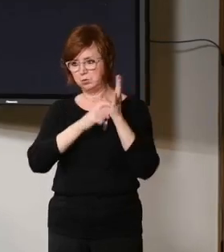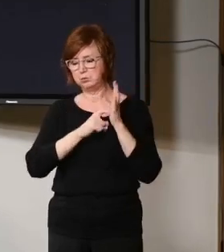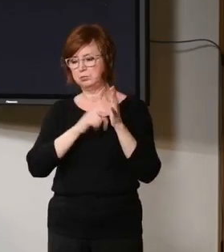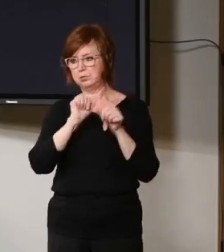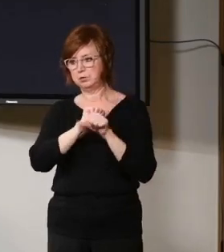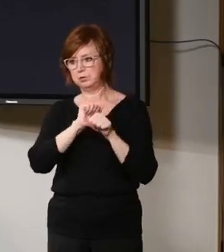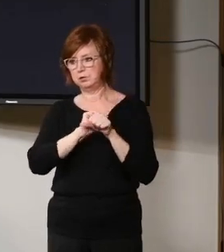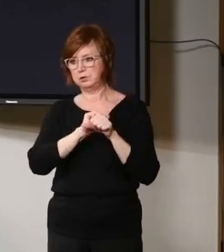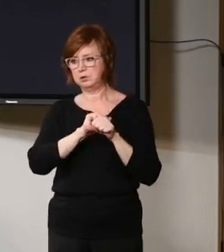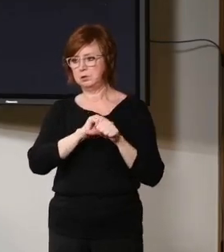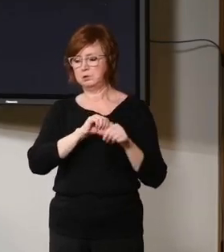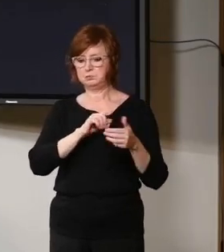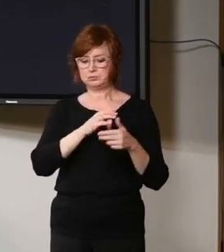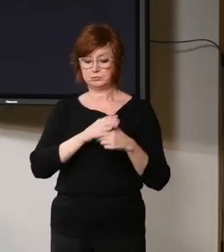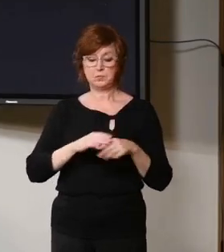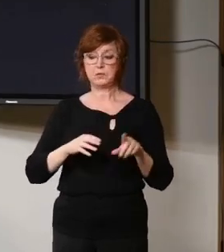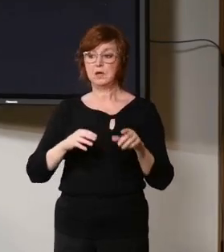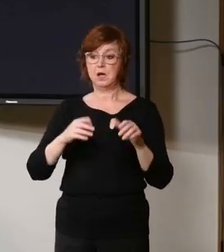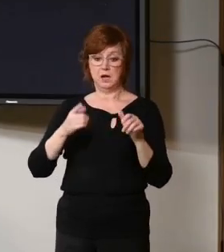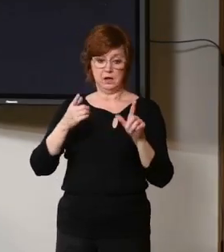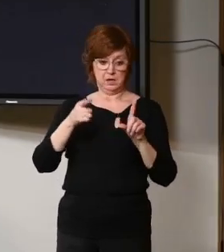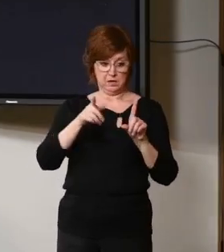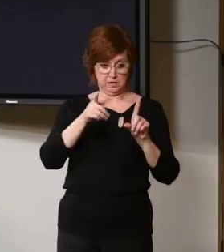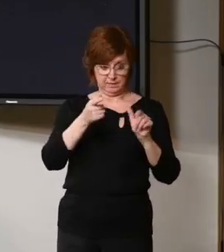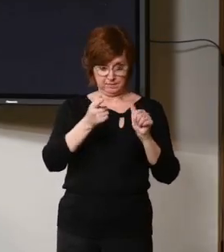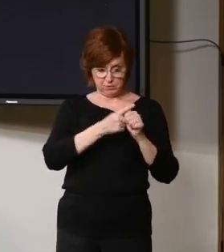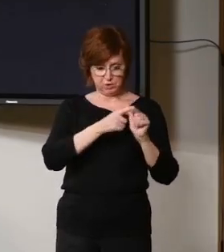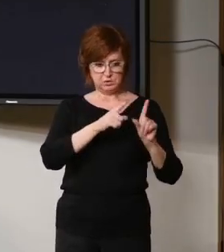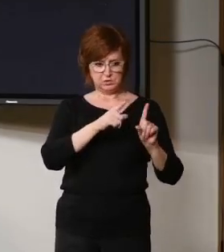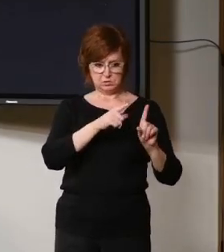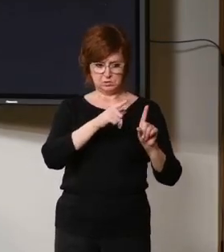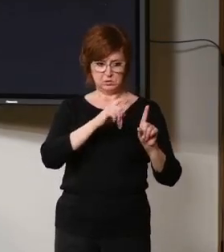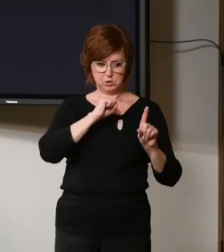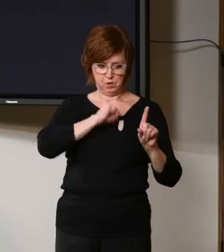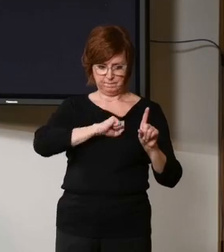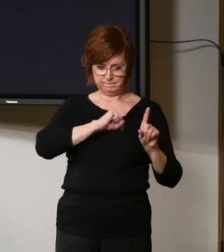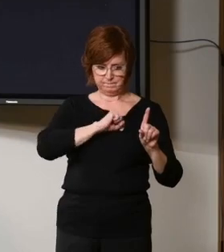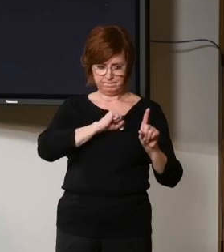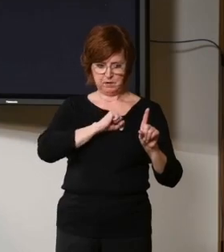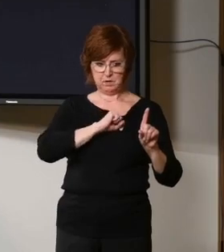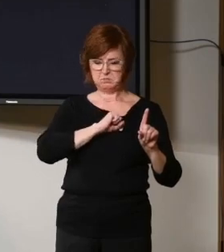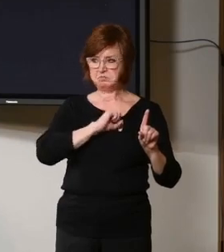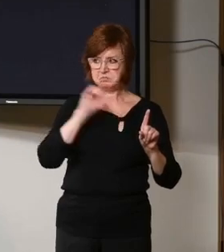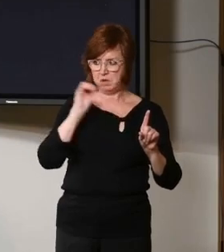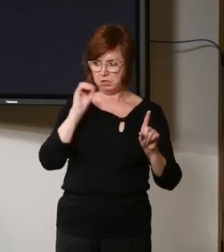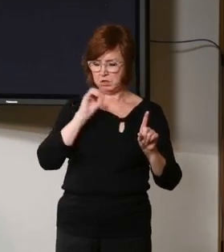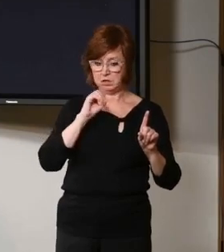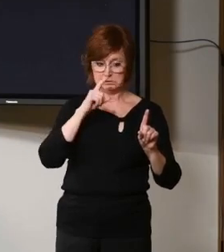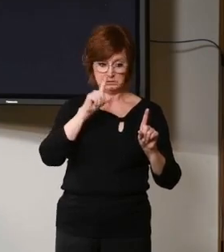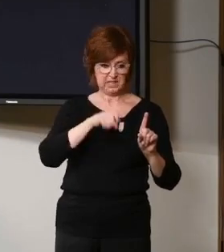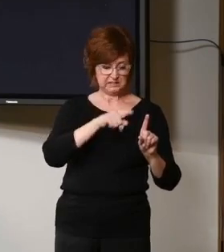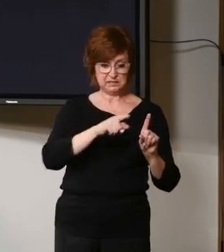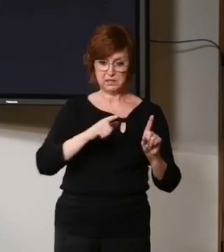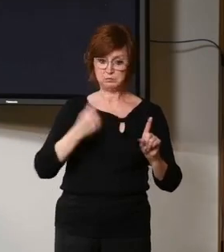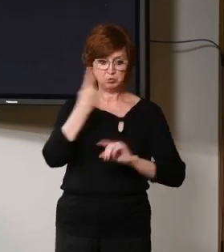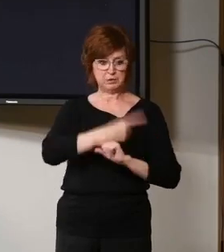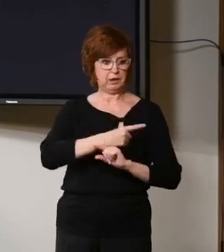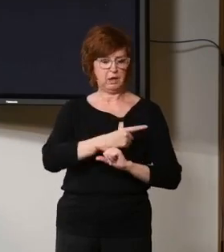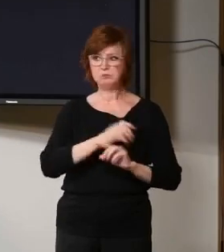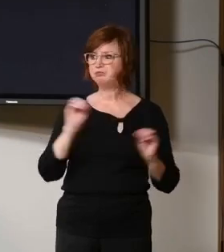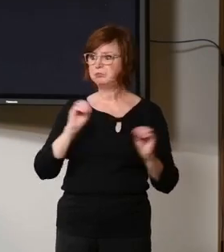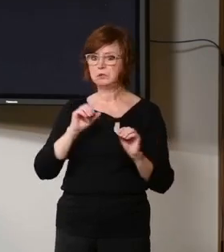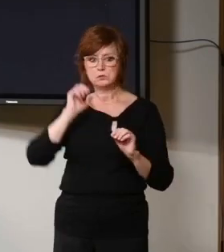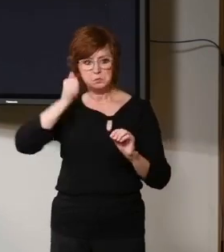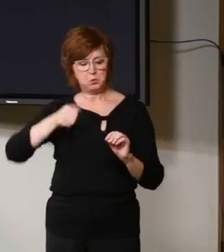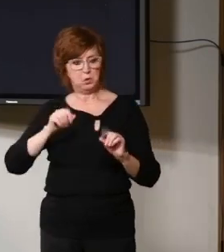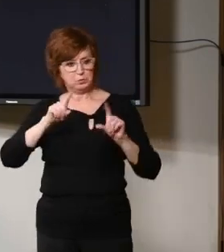too early, the test may be a false negative. So you wait a day or 2. If your symptoms go away, you may come back to work, but